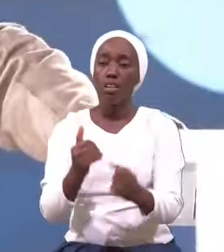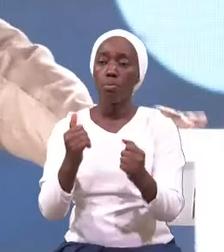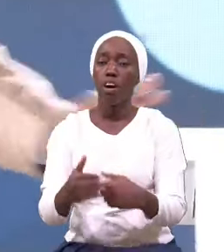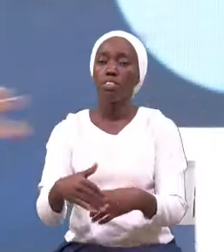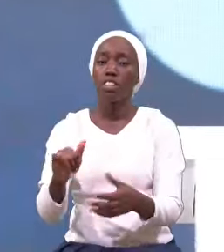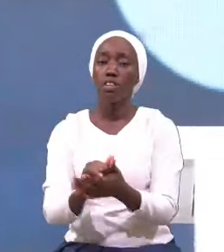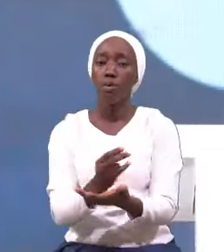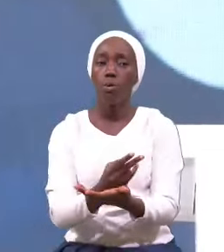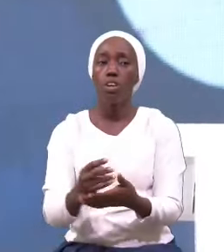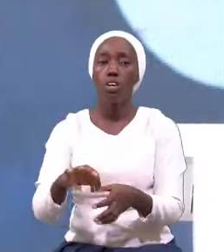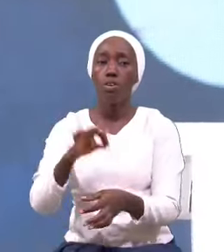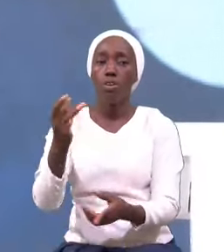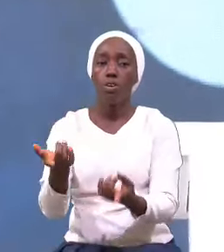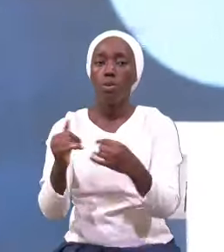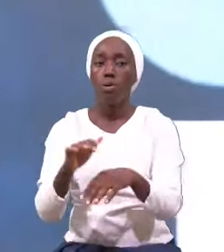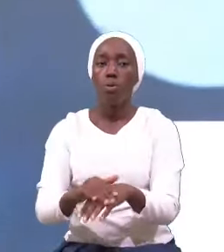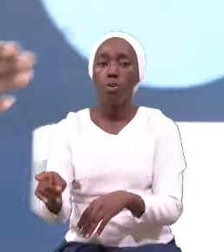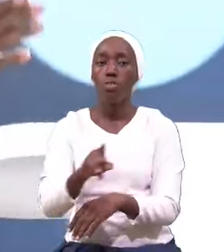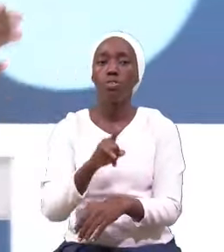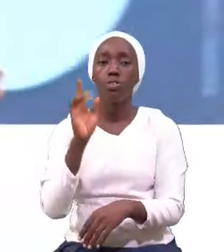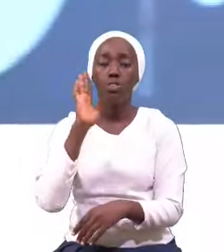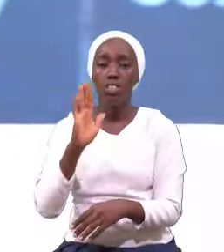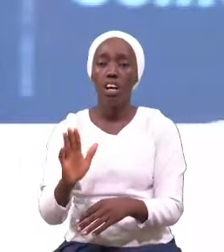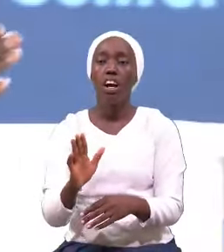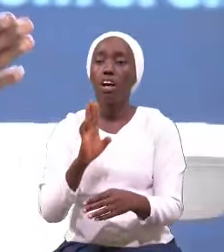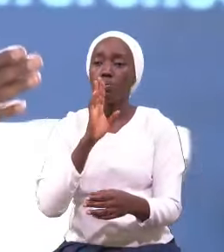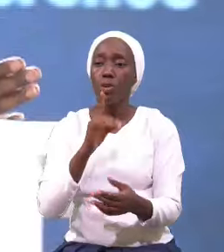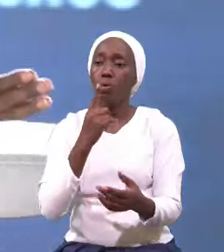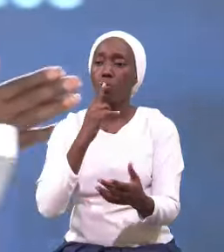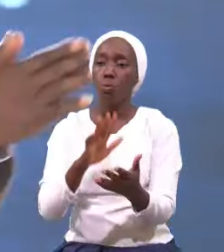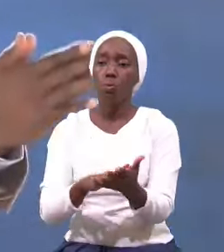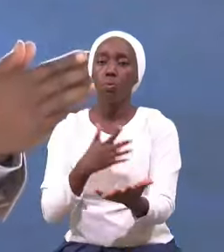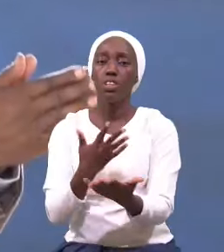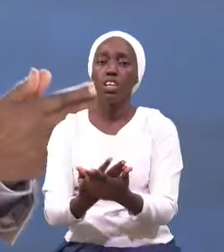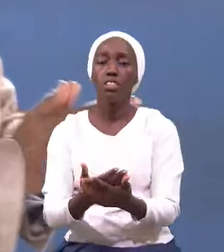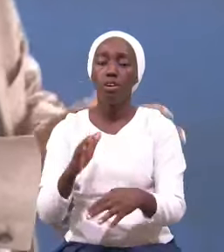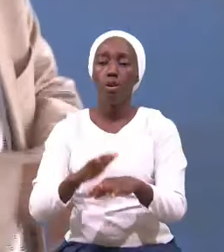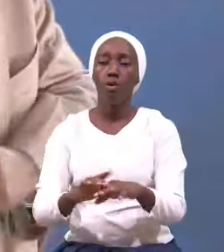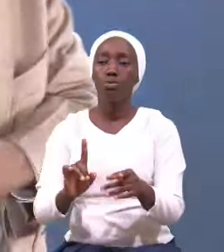you. And ye shall be witnesses unto me.